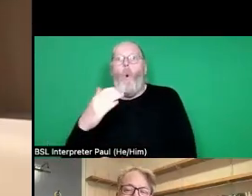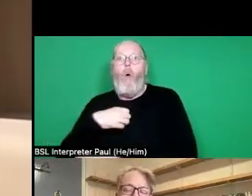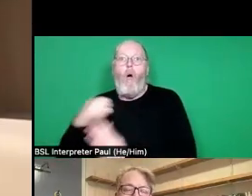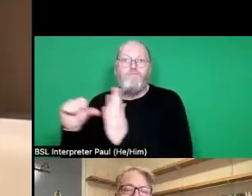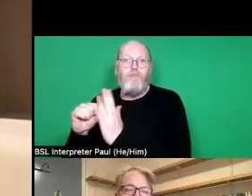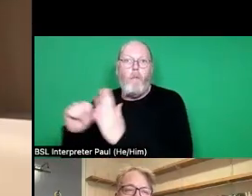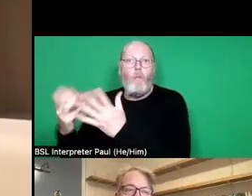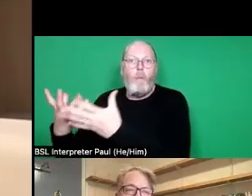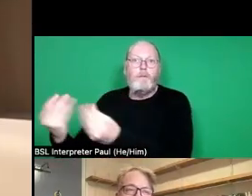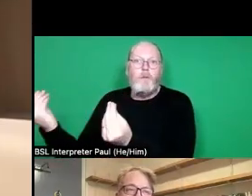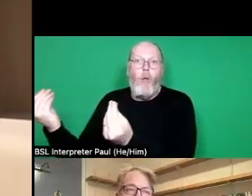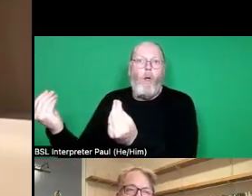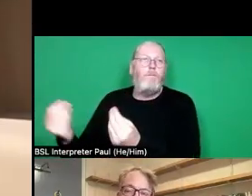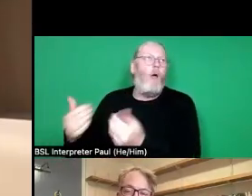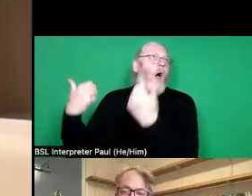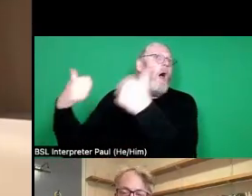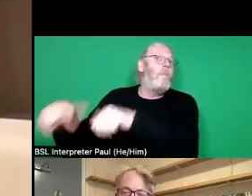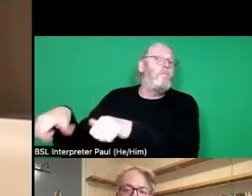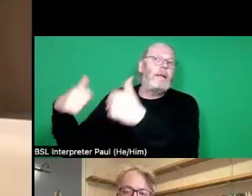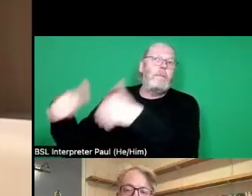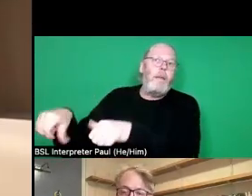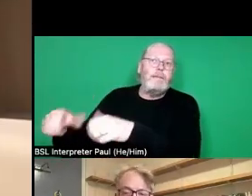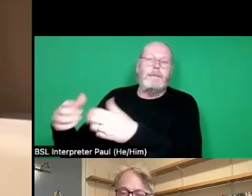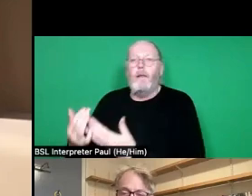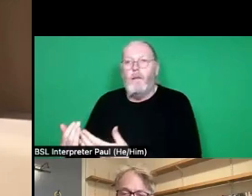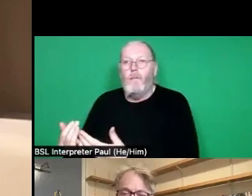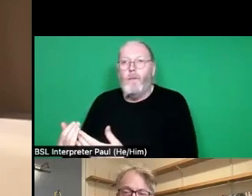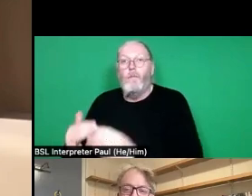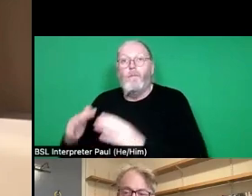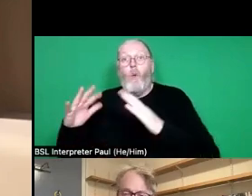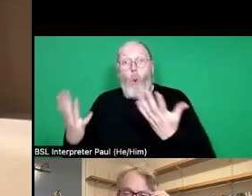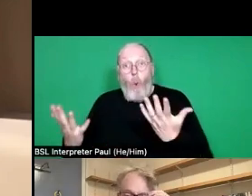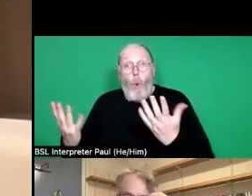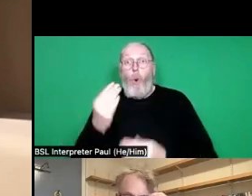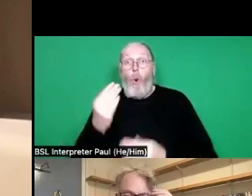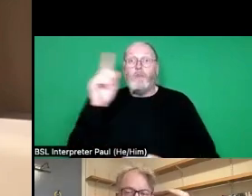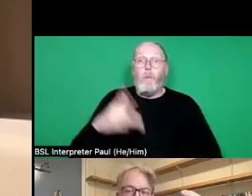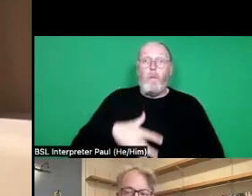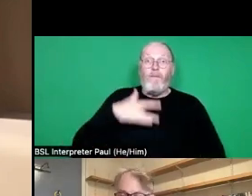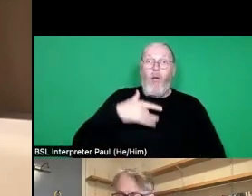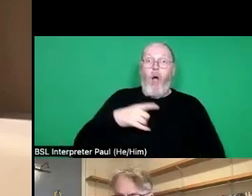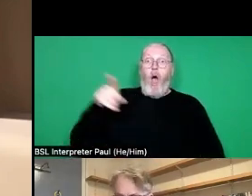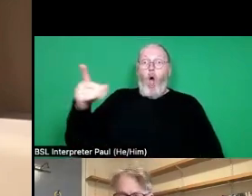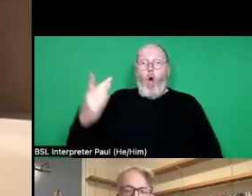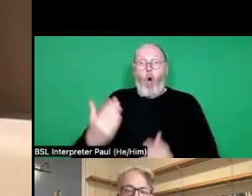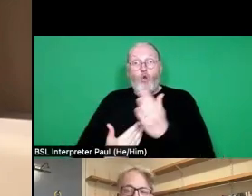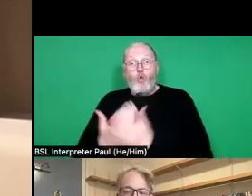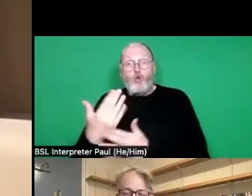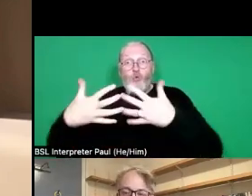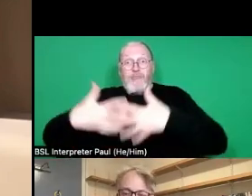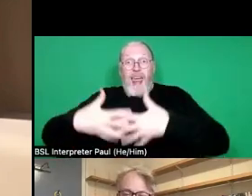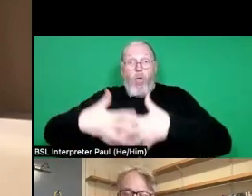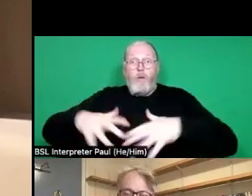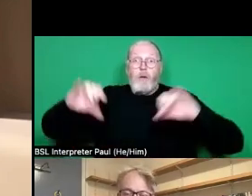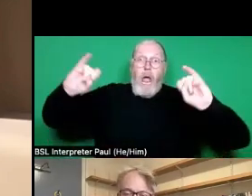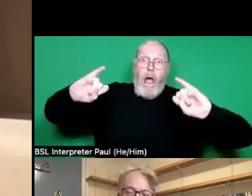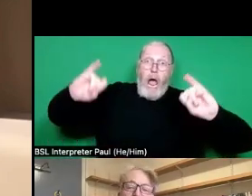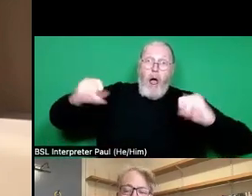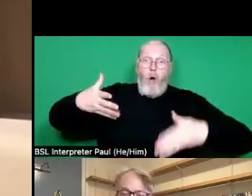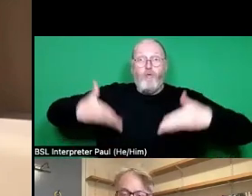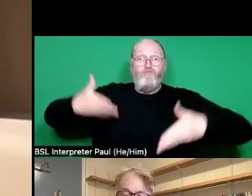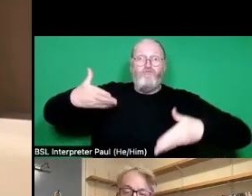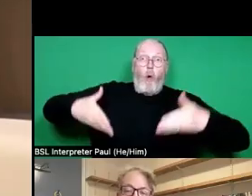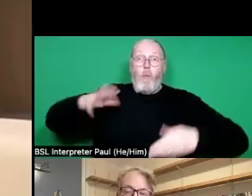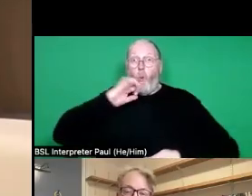sort. And then the other extreme is robot Armageddons, and this thing is going to destroy us and kill us and and is